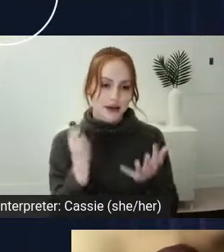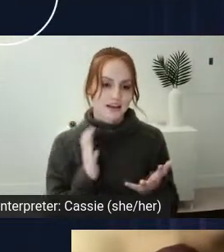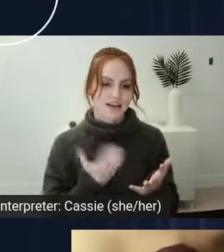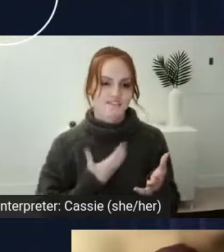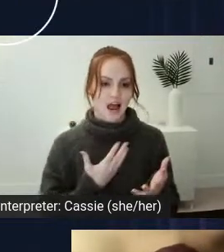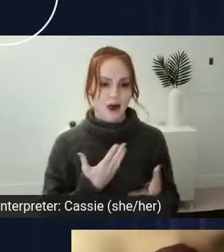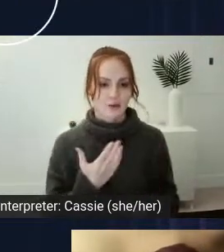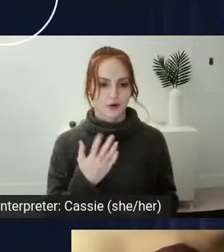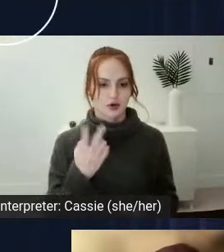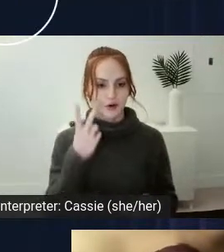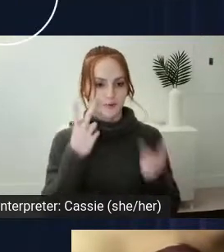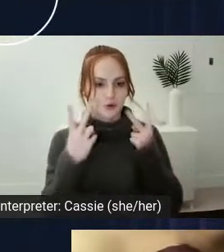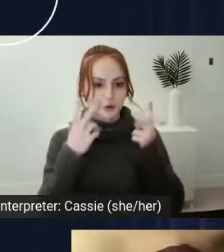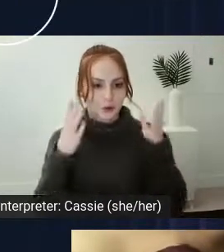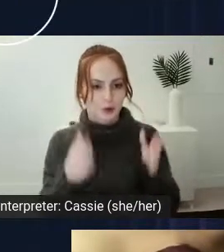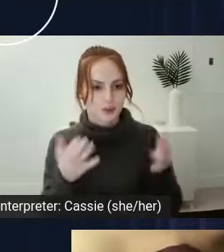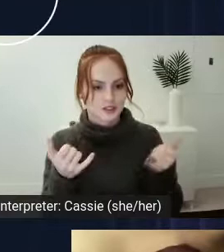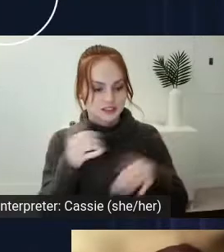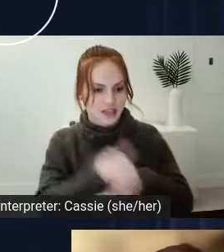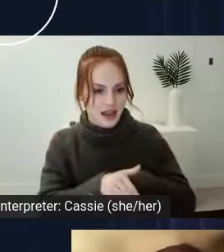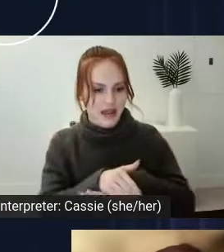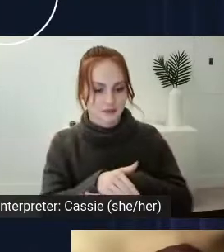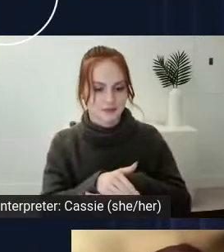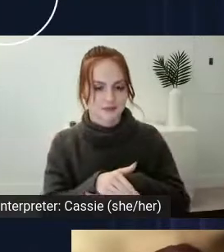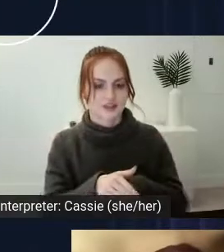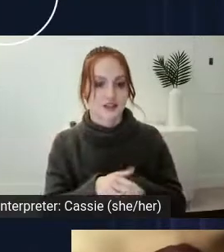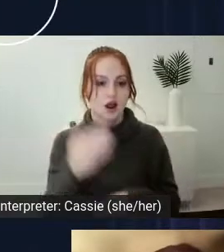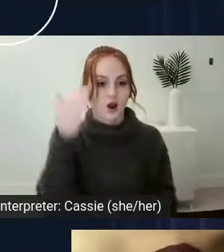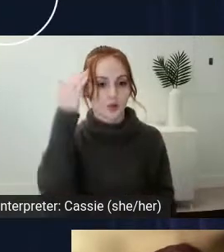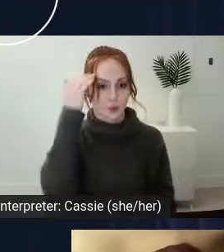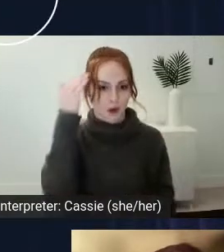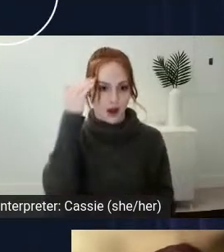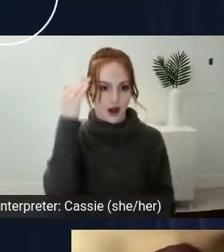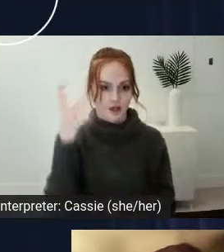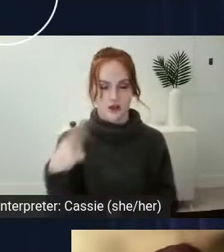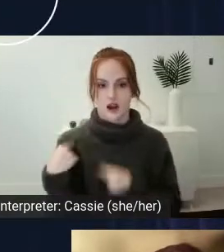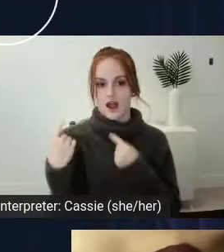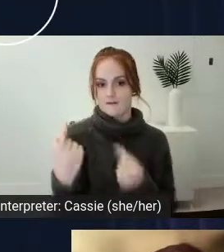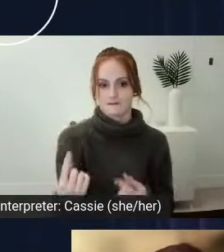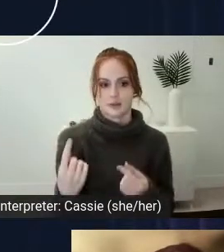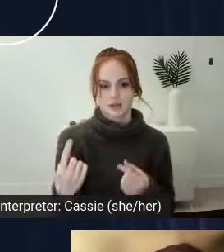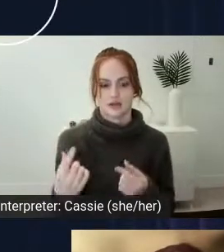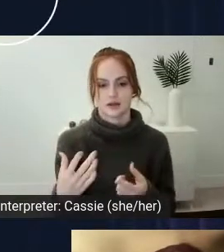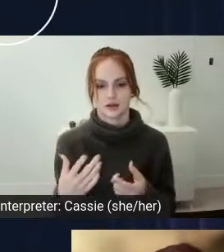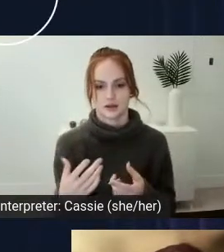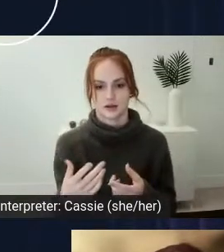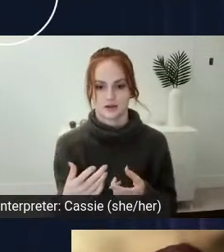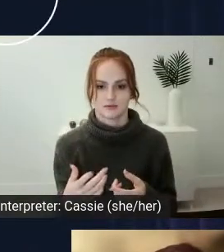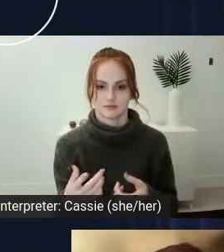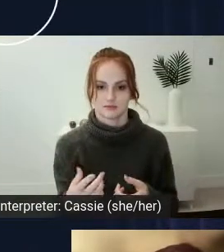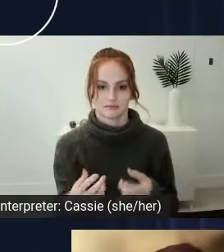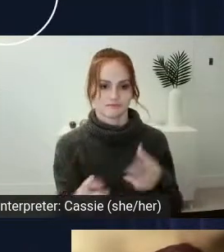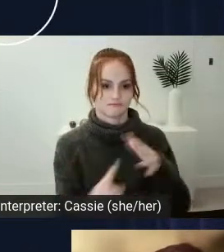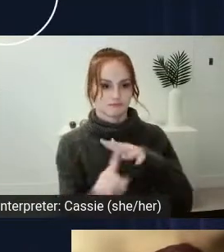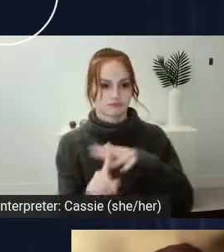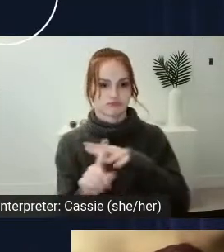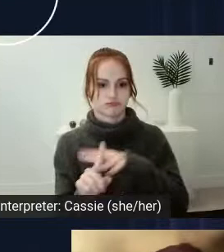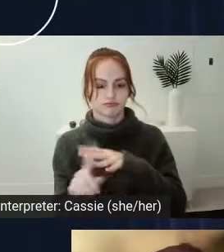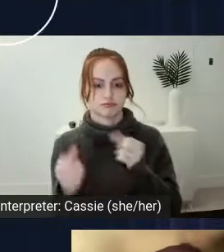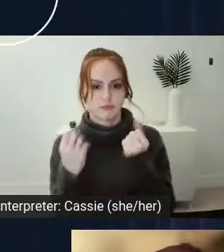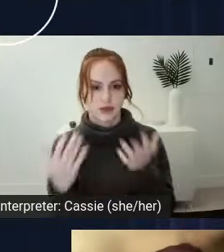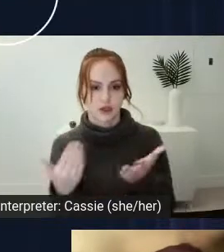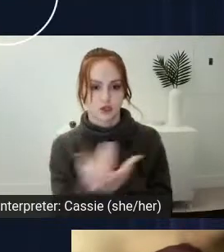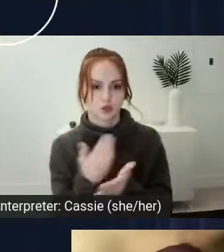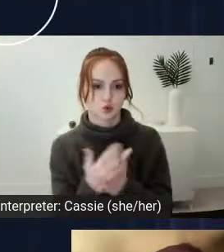viewers tonight, along with you, are aware that there have been a spate of new laws that are trying to be passed.